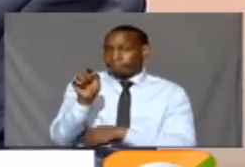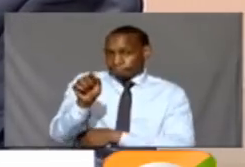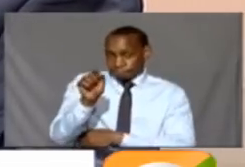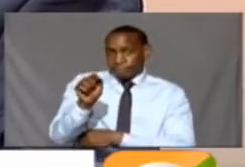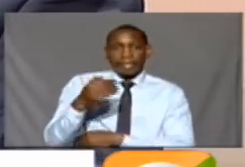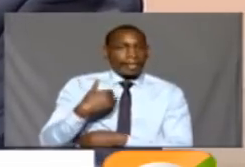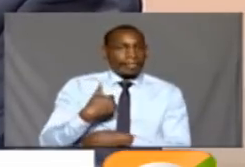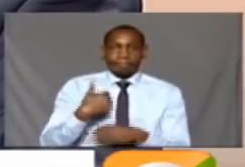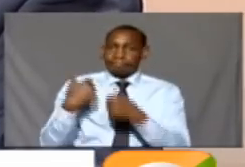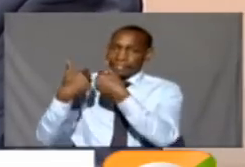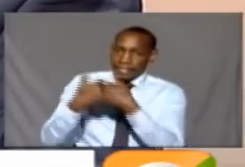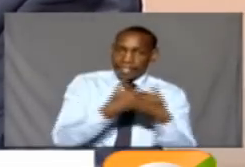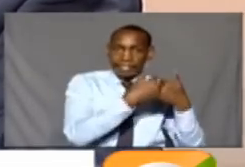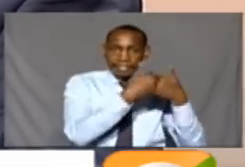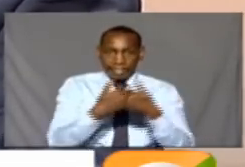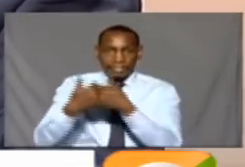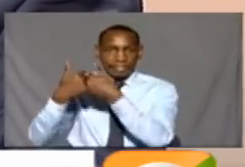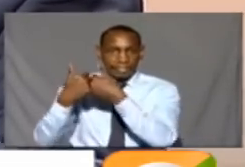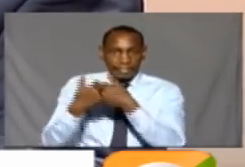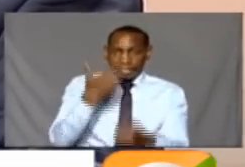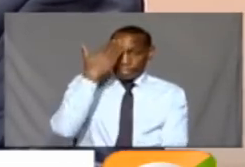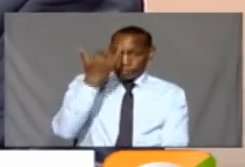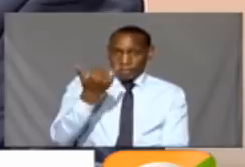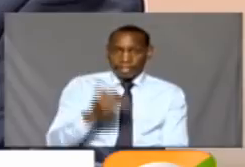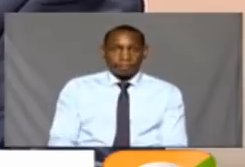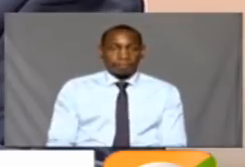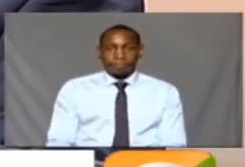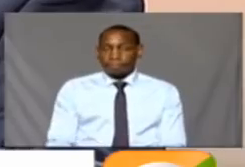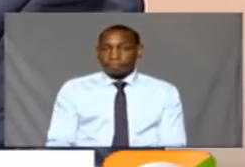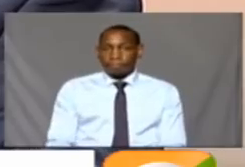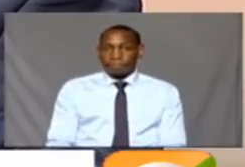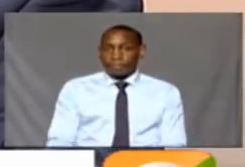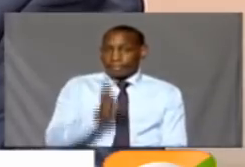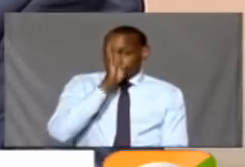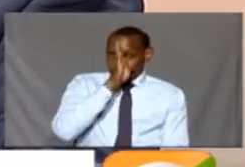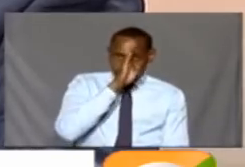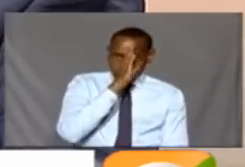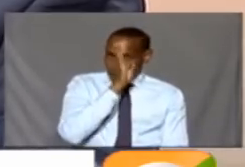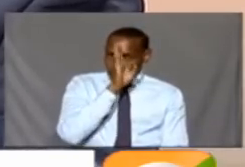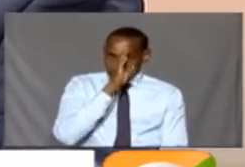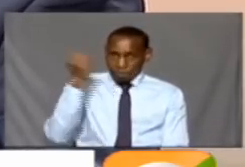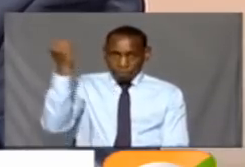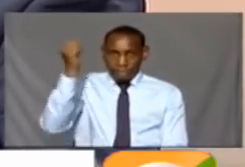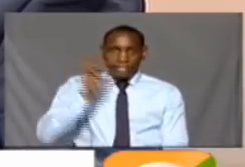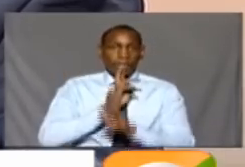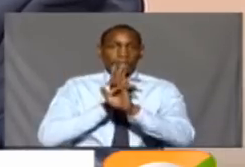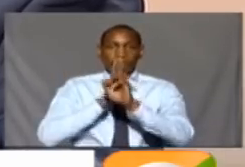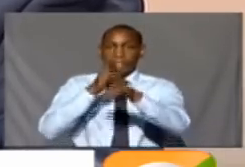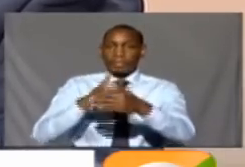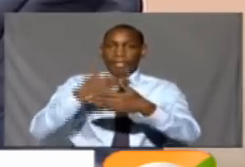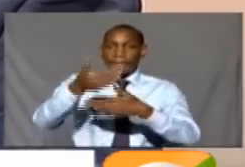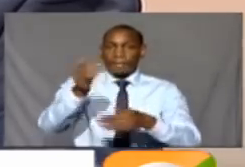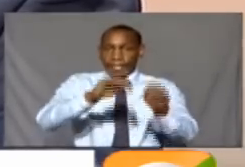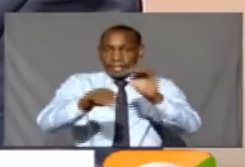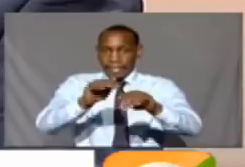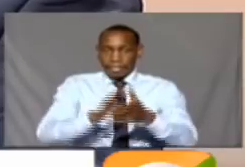very difficult times because of questionable political outcomes out of elections.